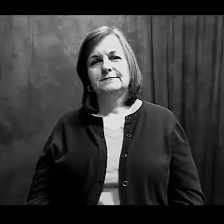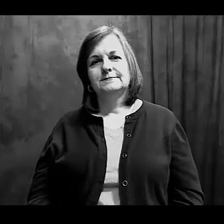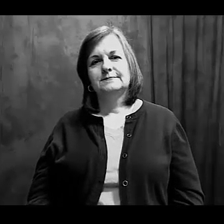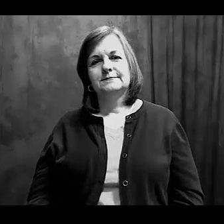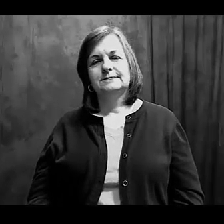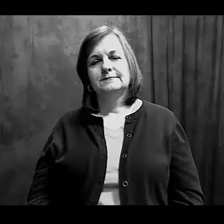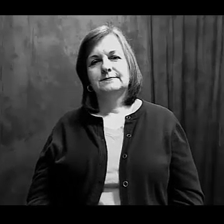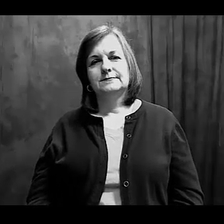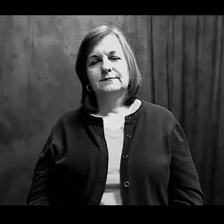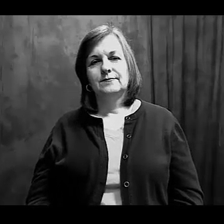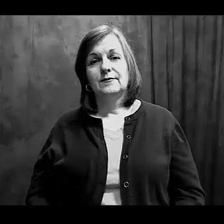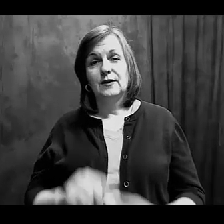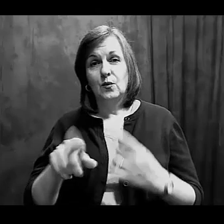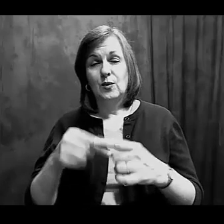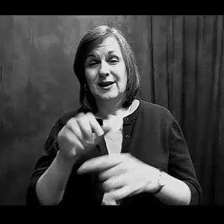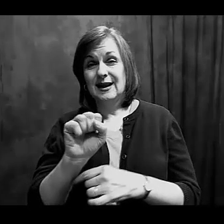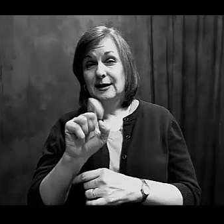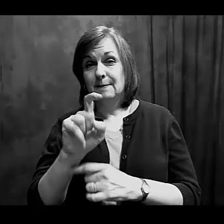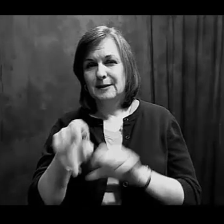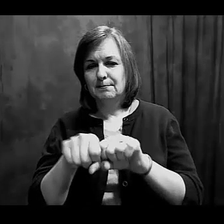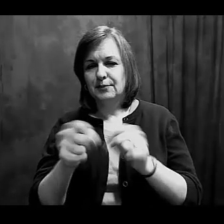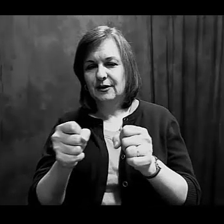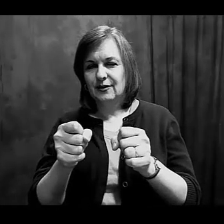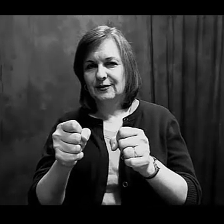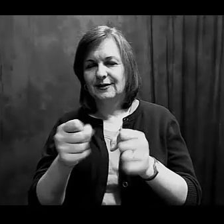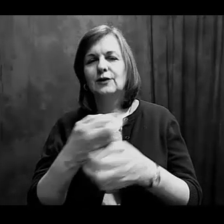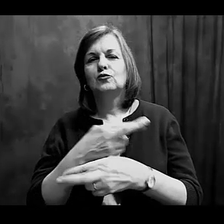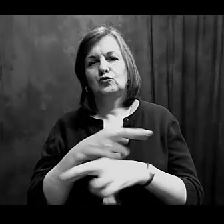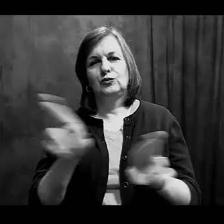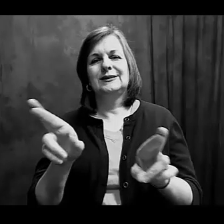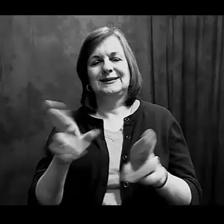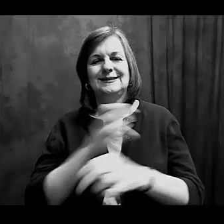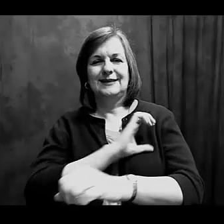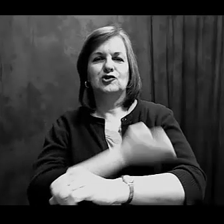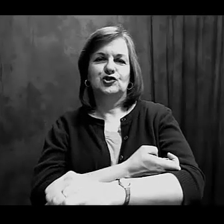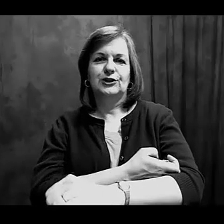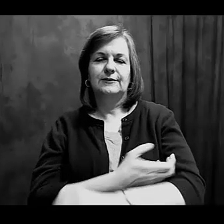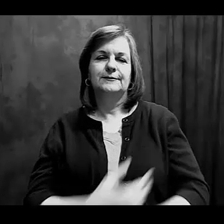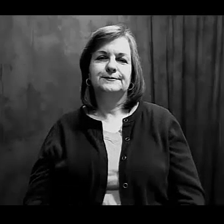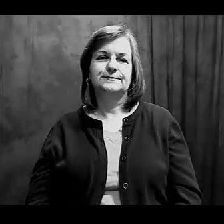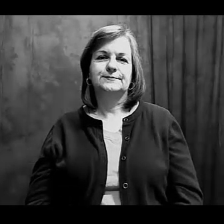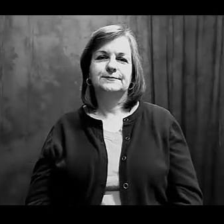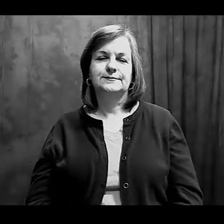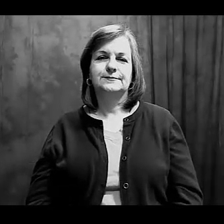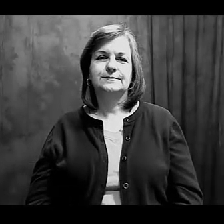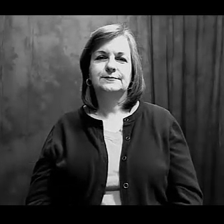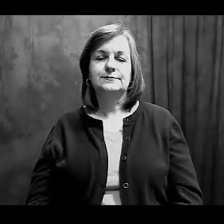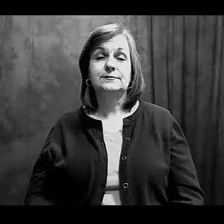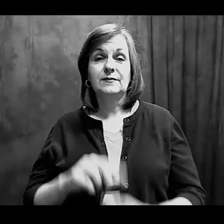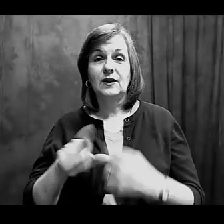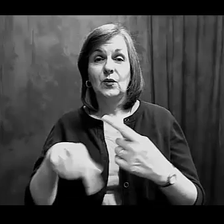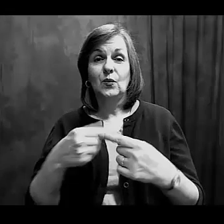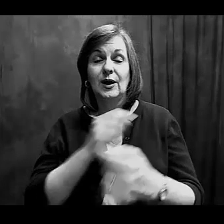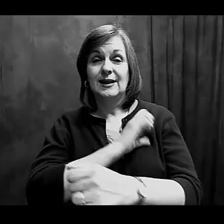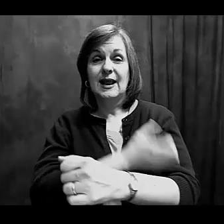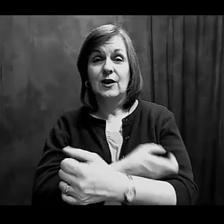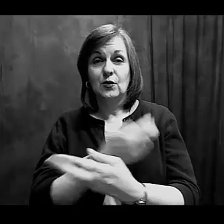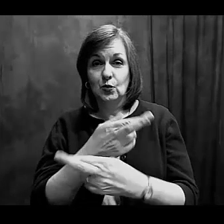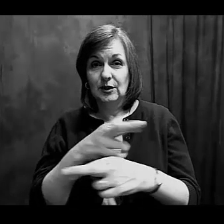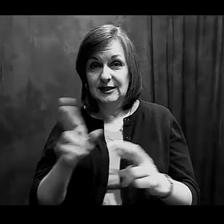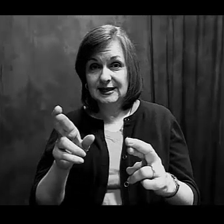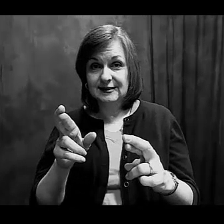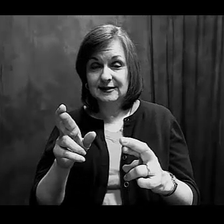and phosphate, and when it does, energy is released. And when we get energy